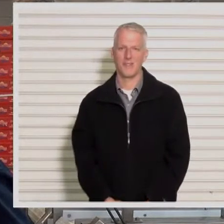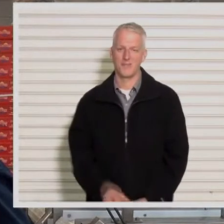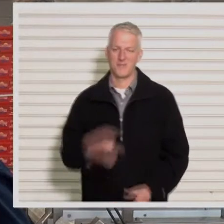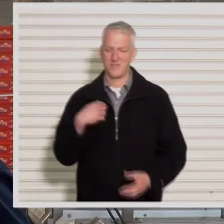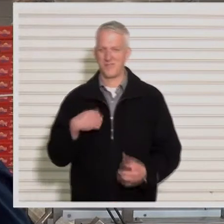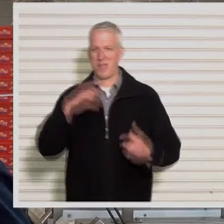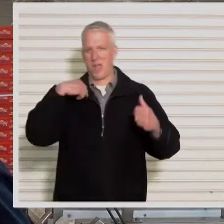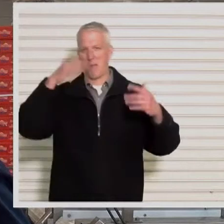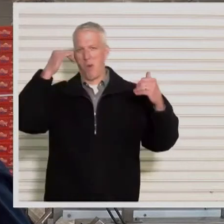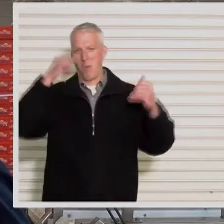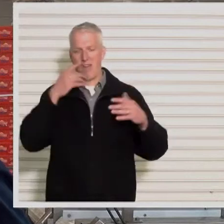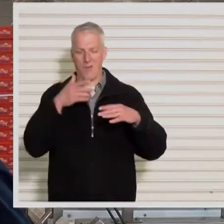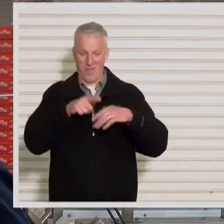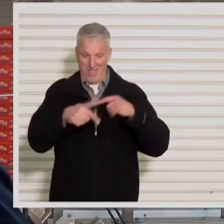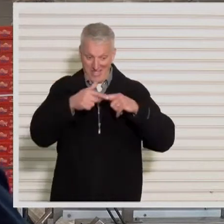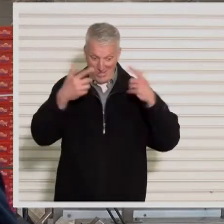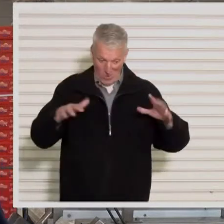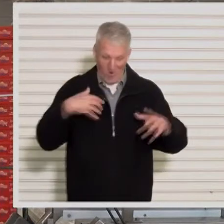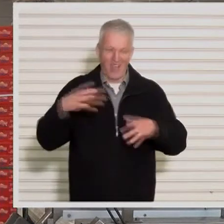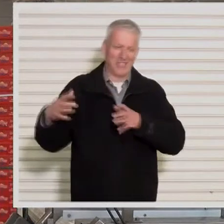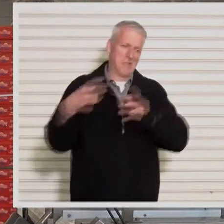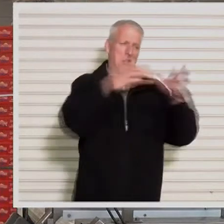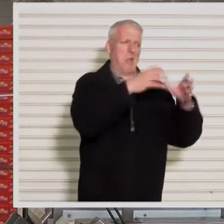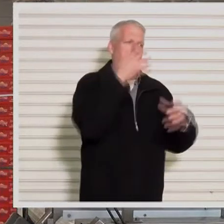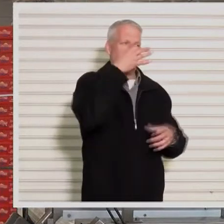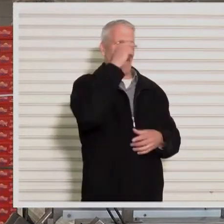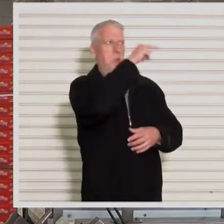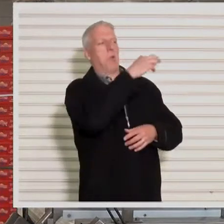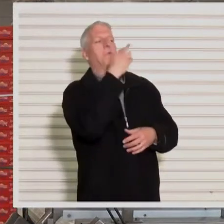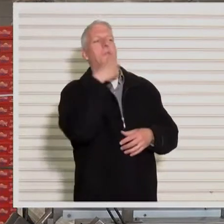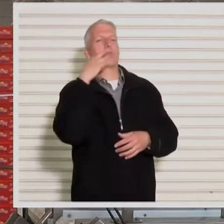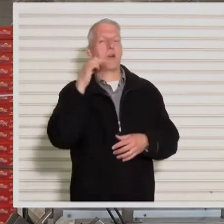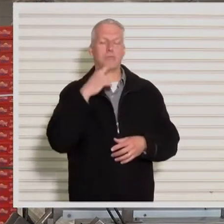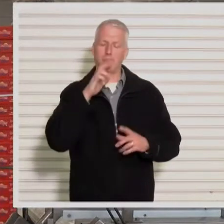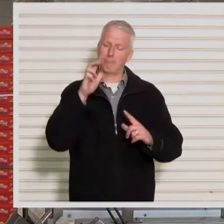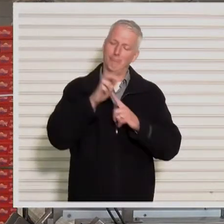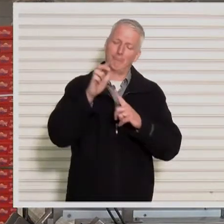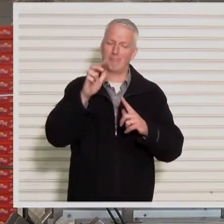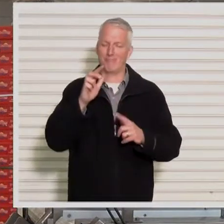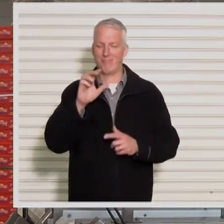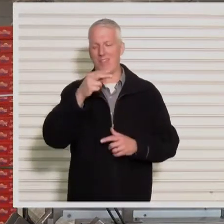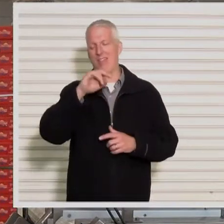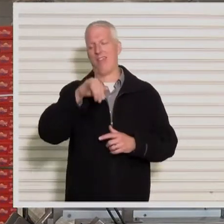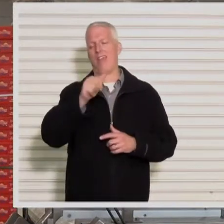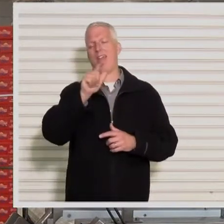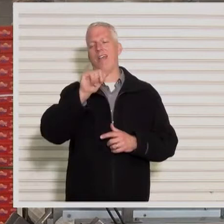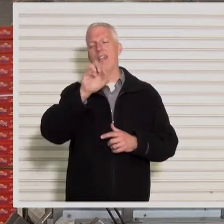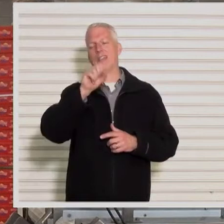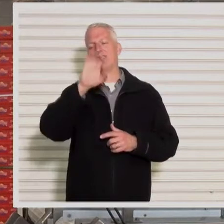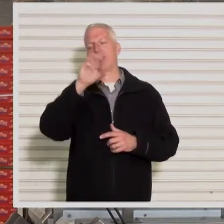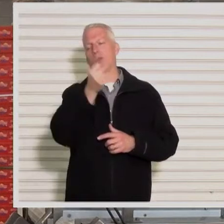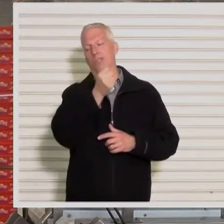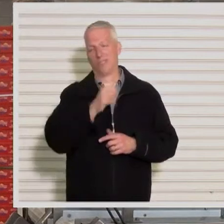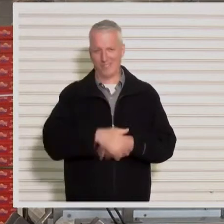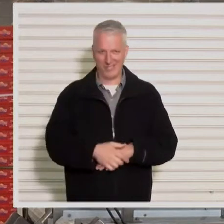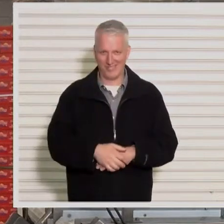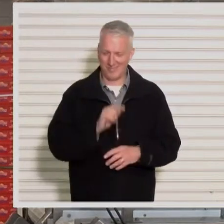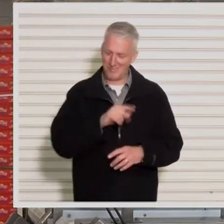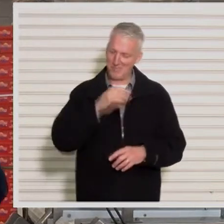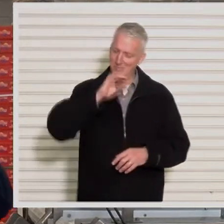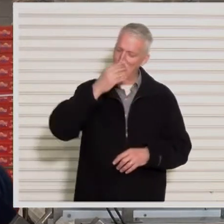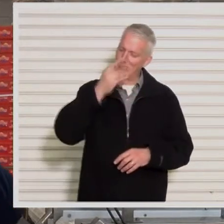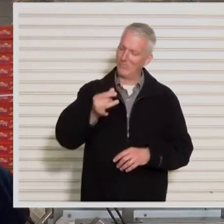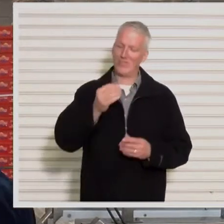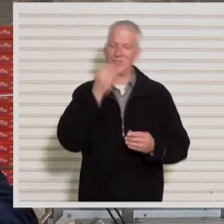best taquerias in the city of Coachella. With that, thank you everybody for being here. I want to say,